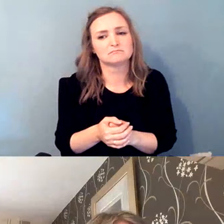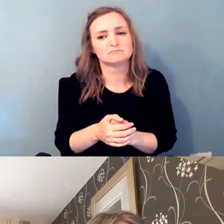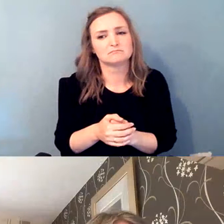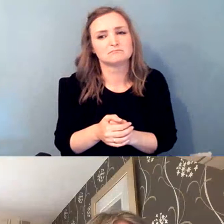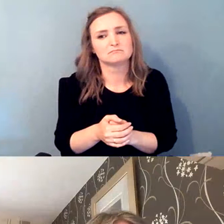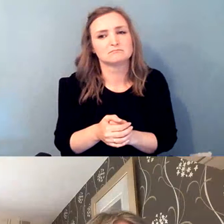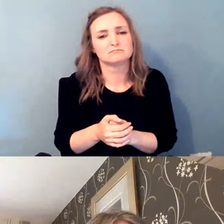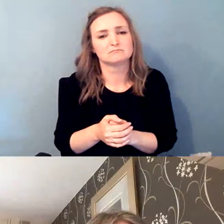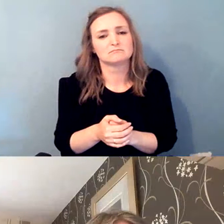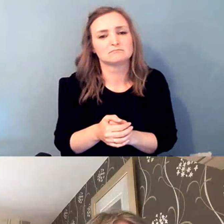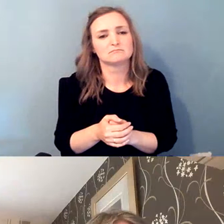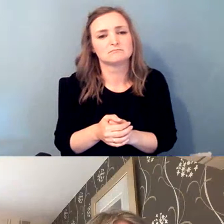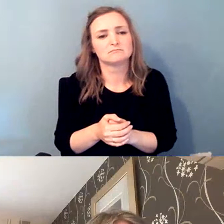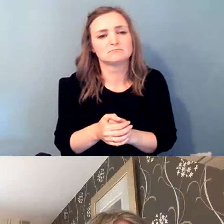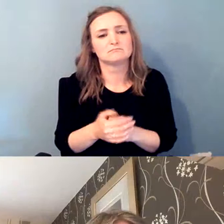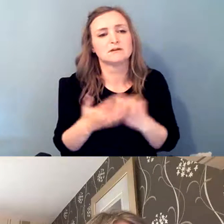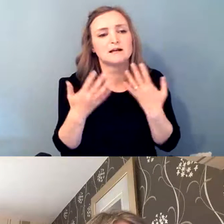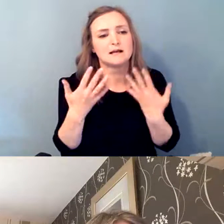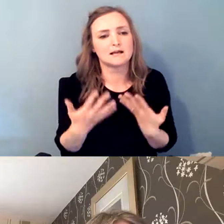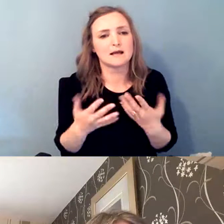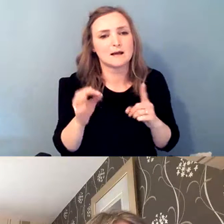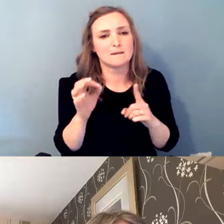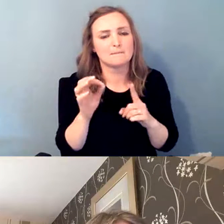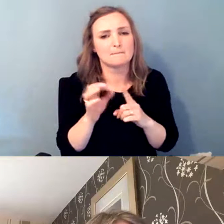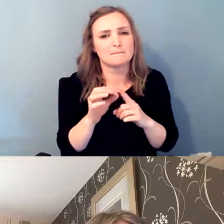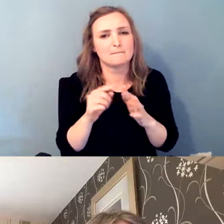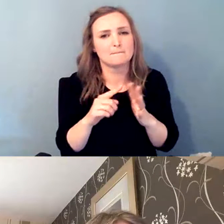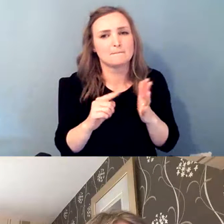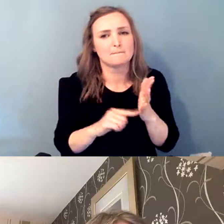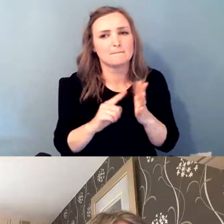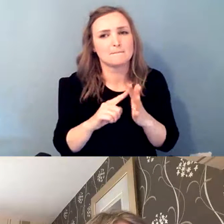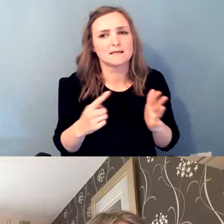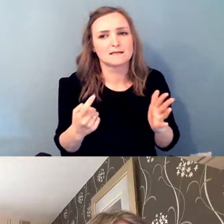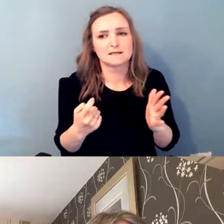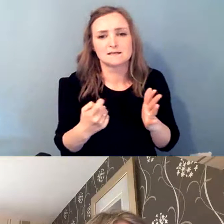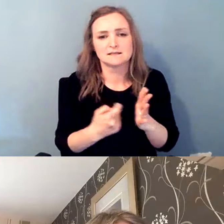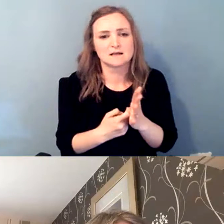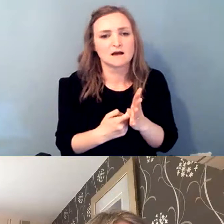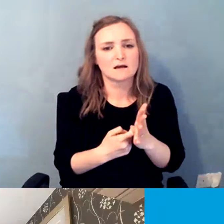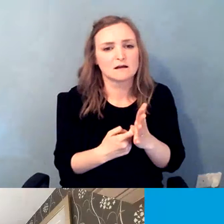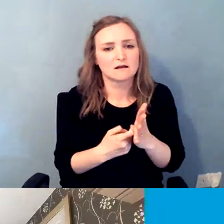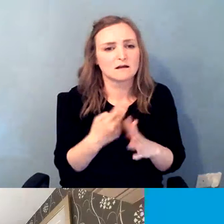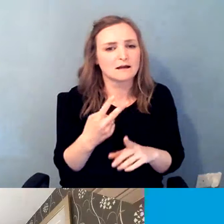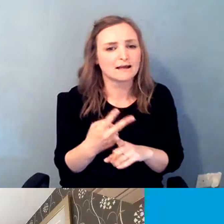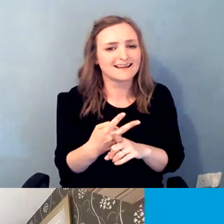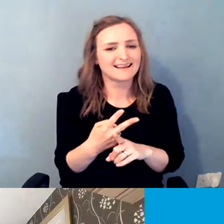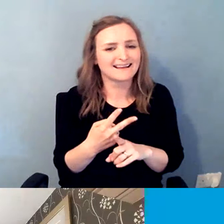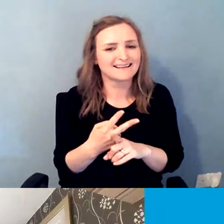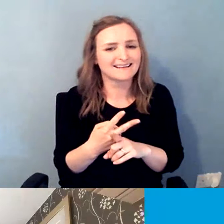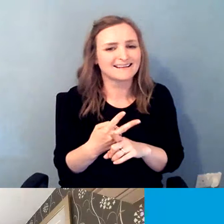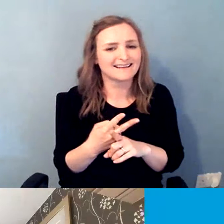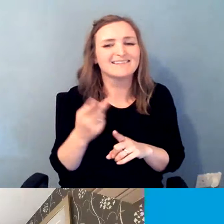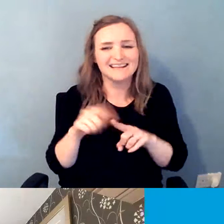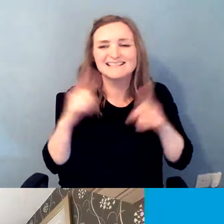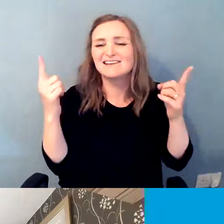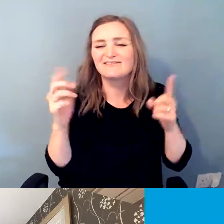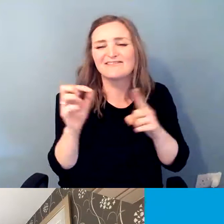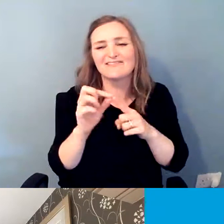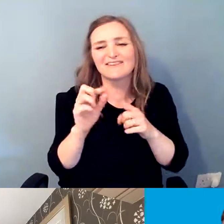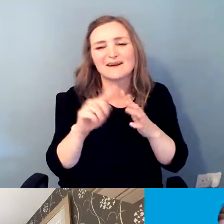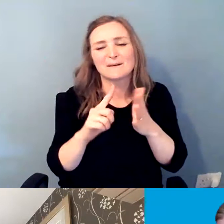to Peter again, but Peter Steedman, I'll bring you in now. We had two Peters with hands up before, so apologies